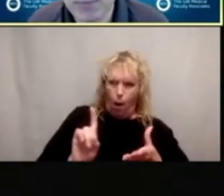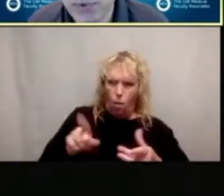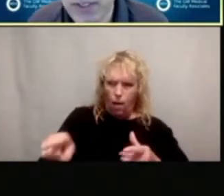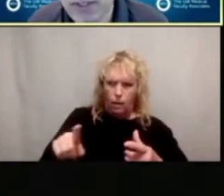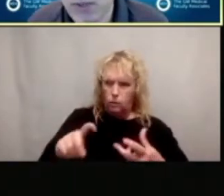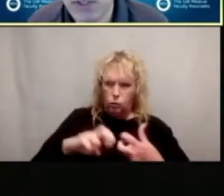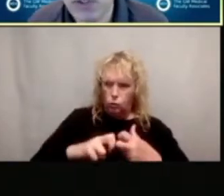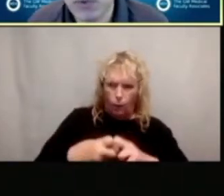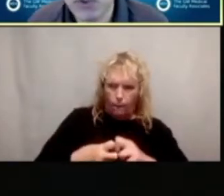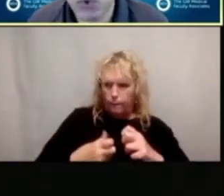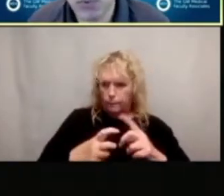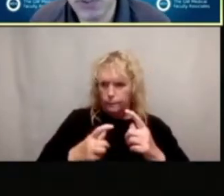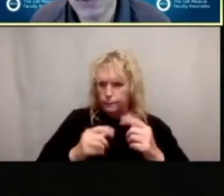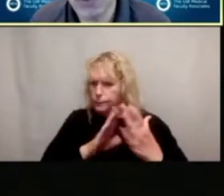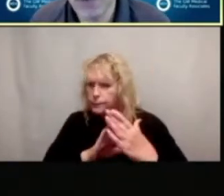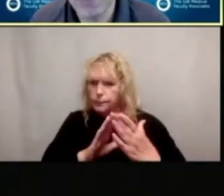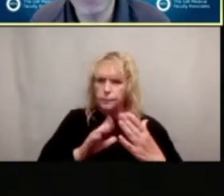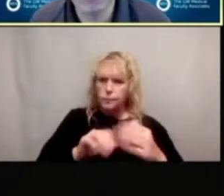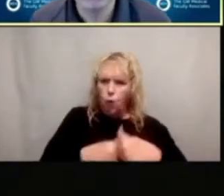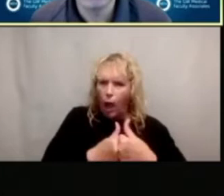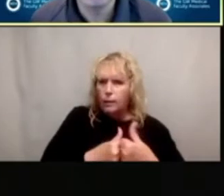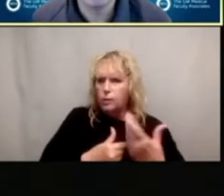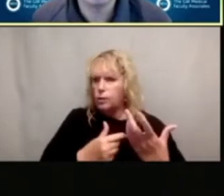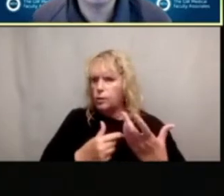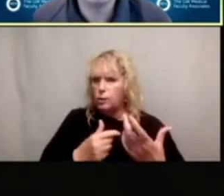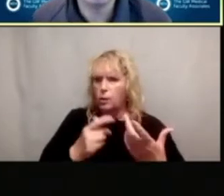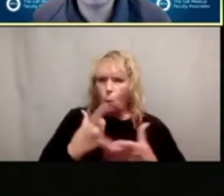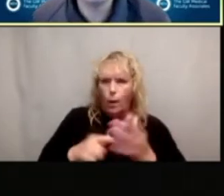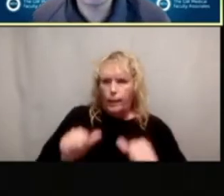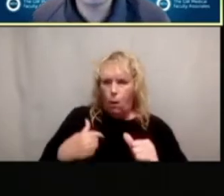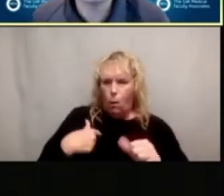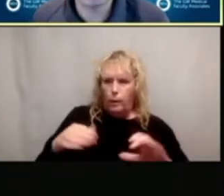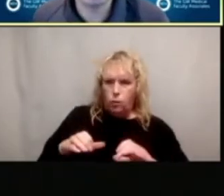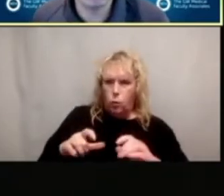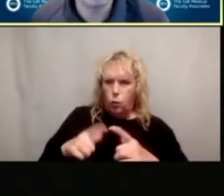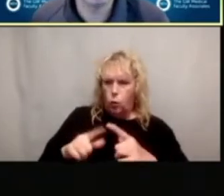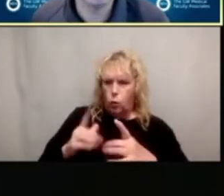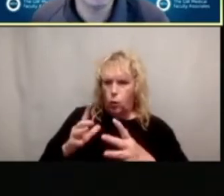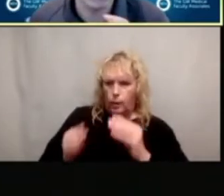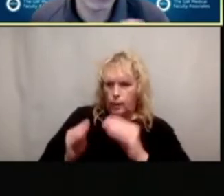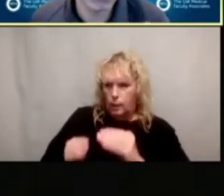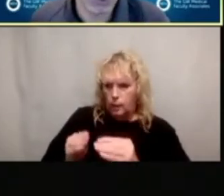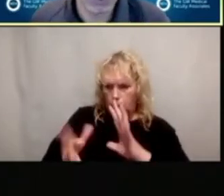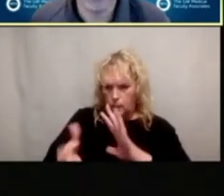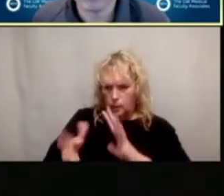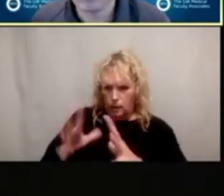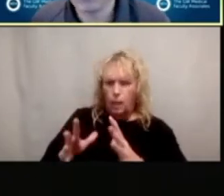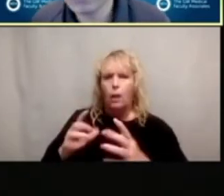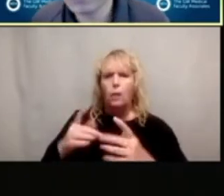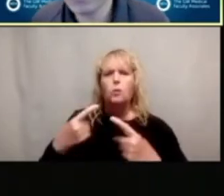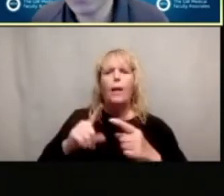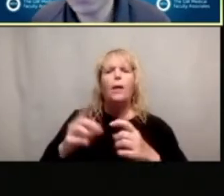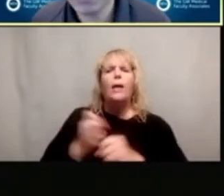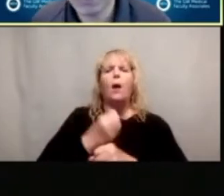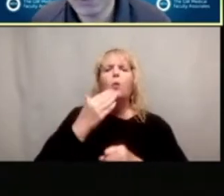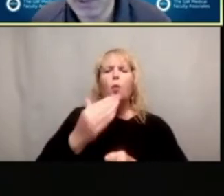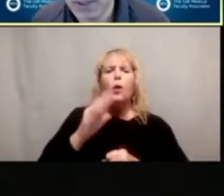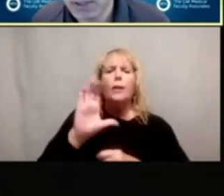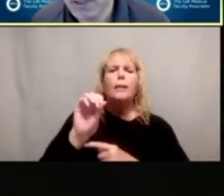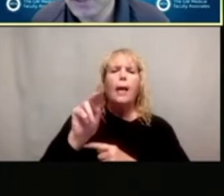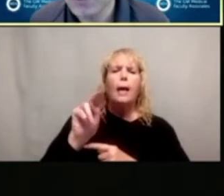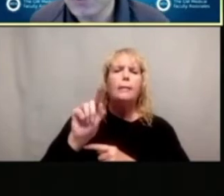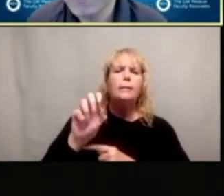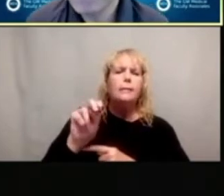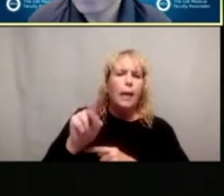are the simple things that we can do in short periods of time. And then the end product of that will be content that we can share with lots of people to be able to